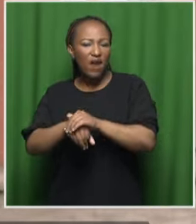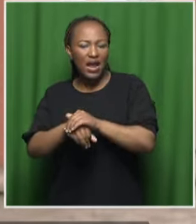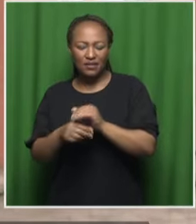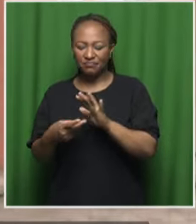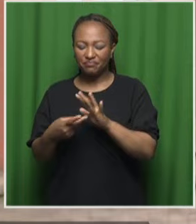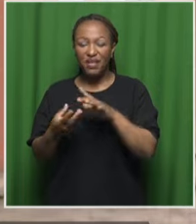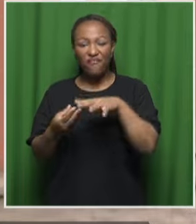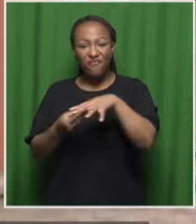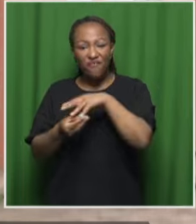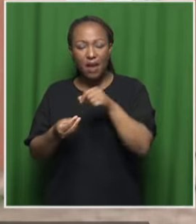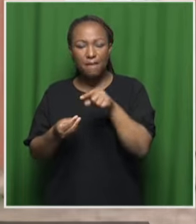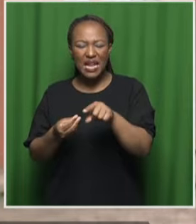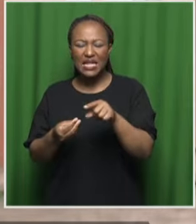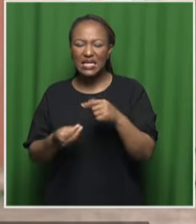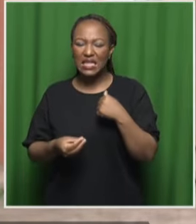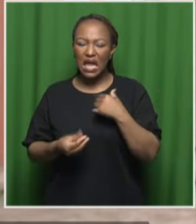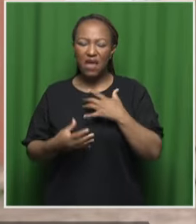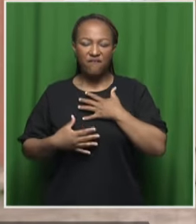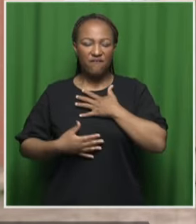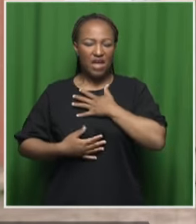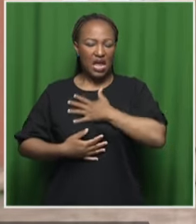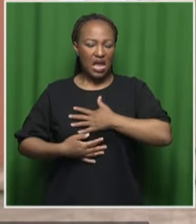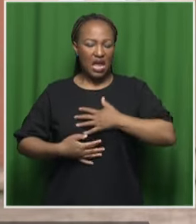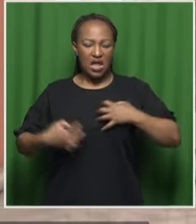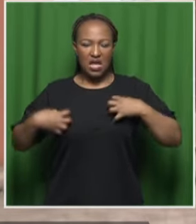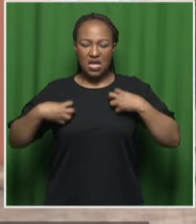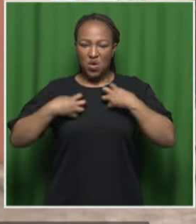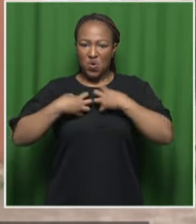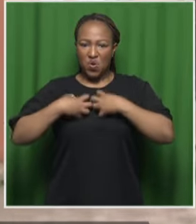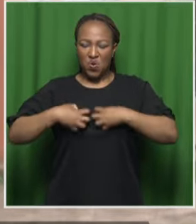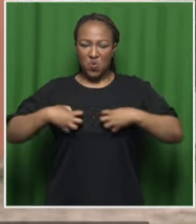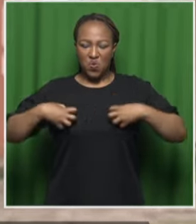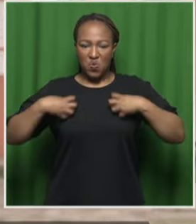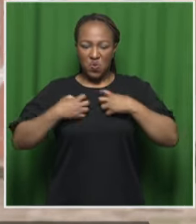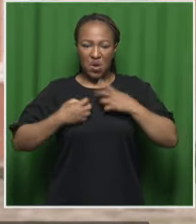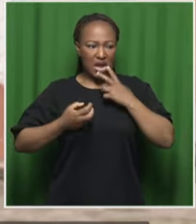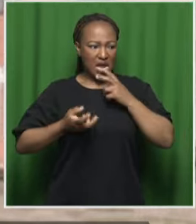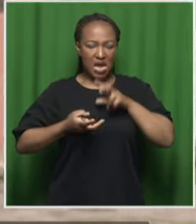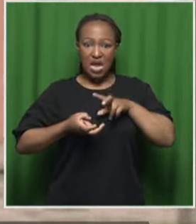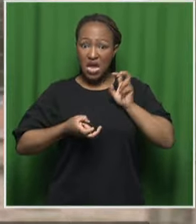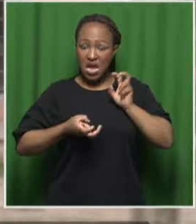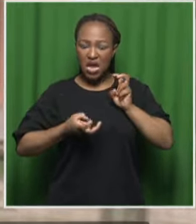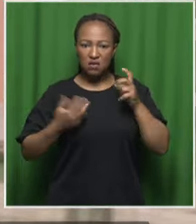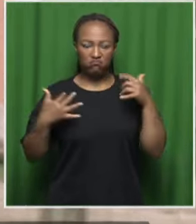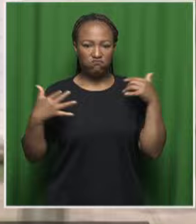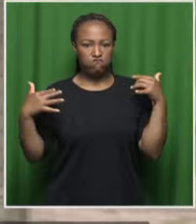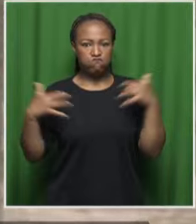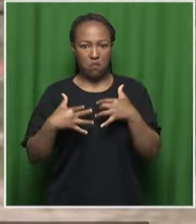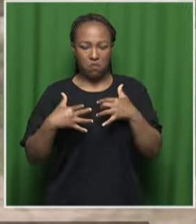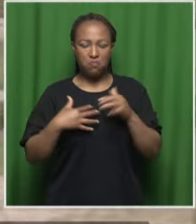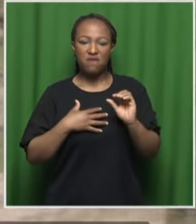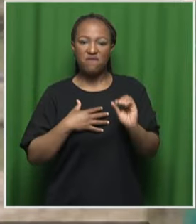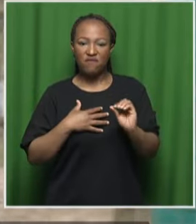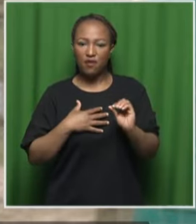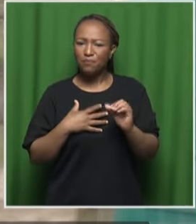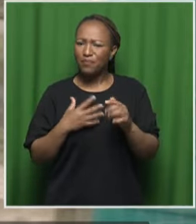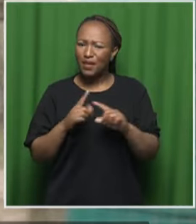really traumatized about what actually happened. And then they are now beginning to realize